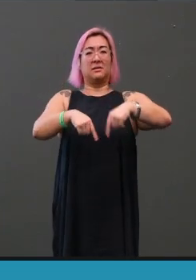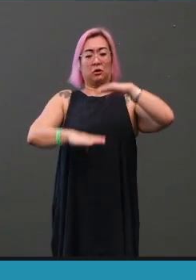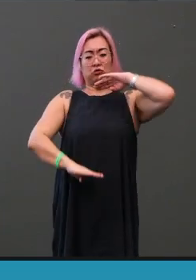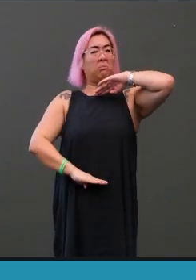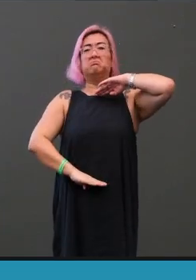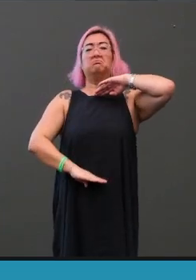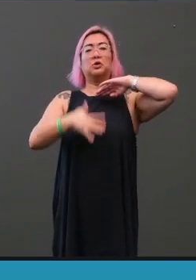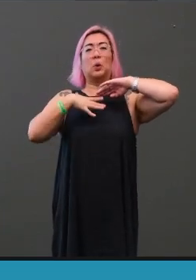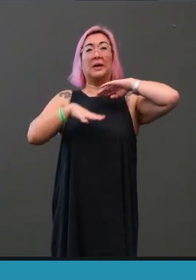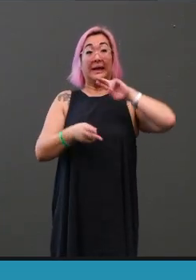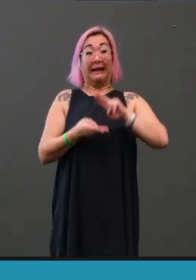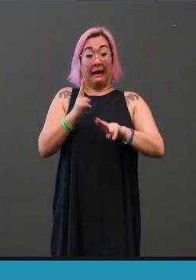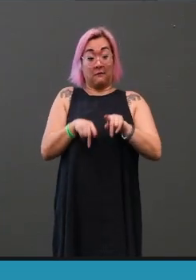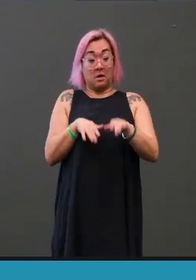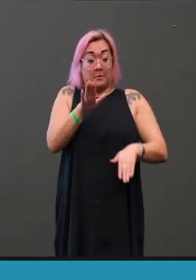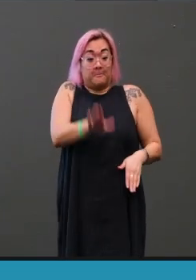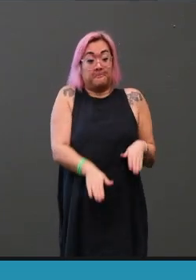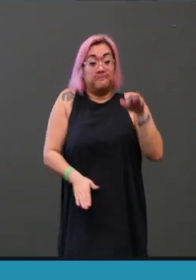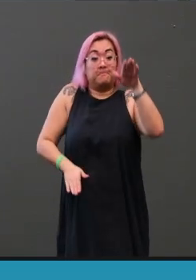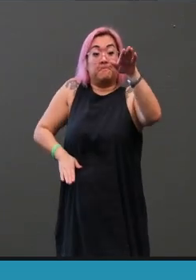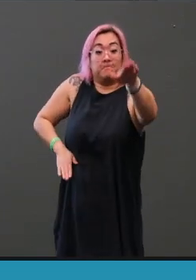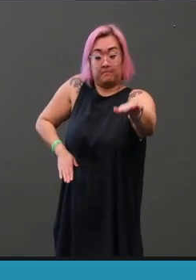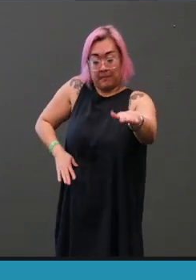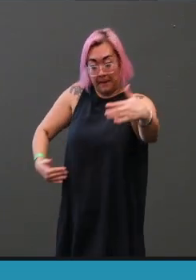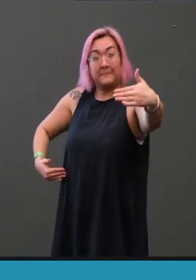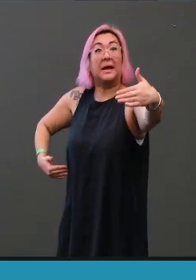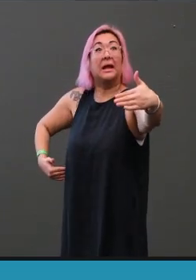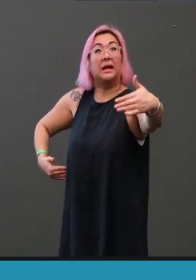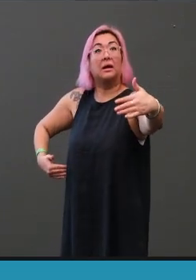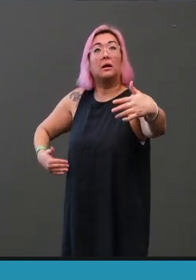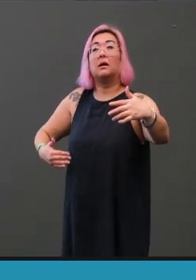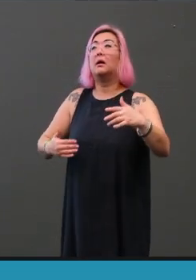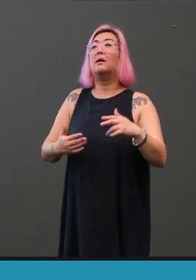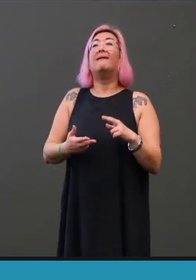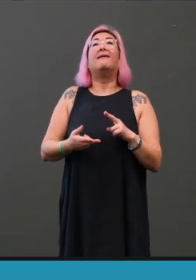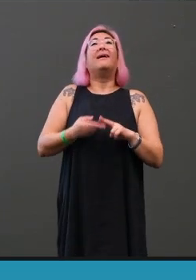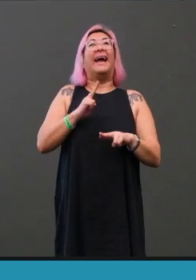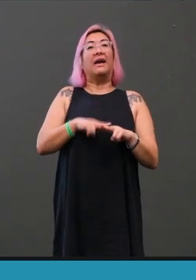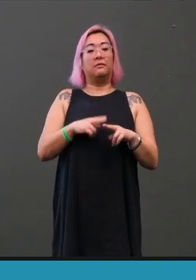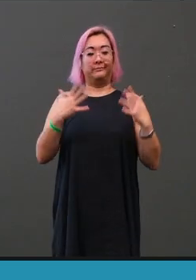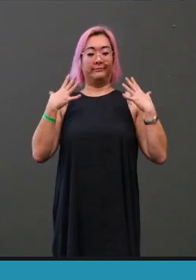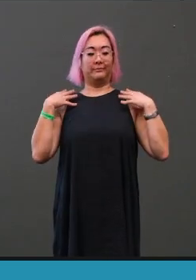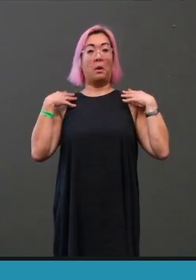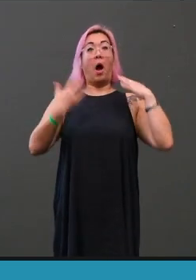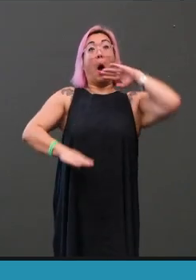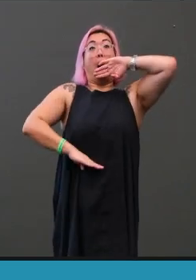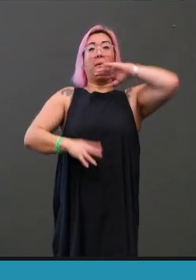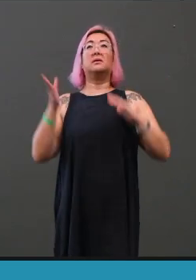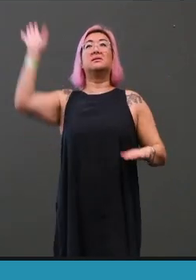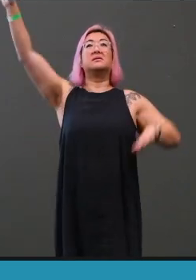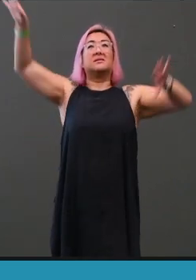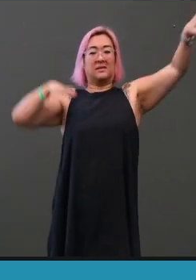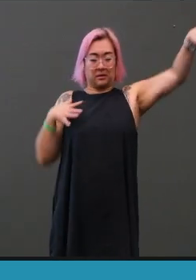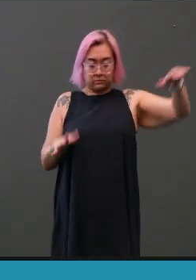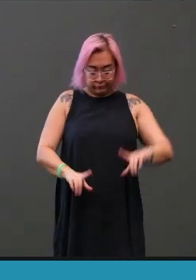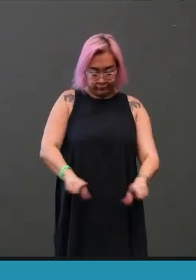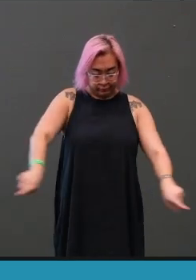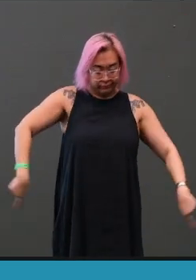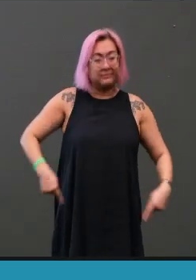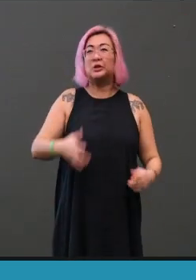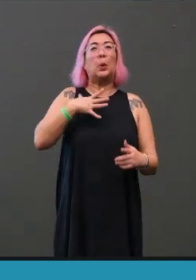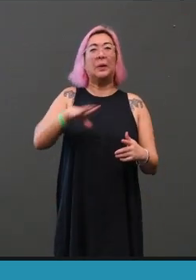if the character was interacting with something, like taking their hand out, the blob shadow would be unaffected because the interaction is too far from the